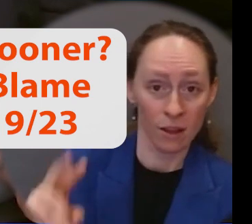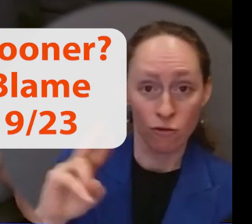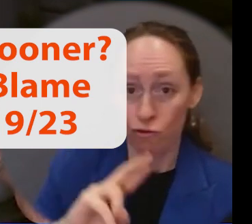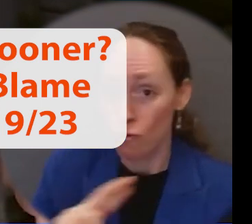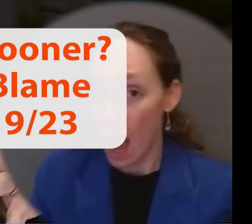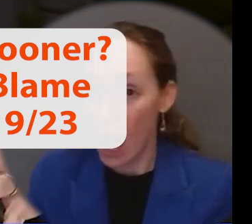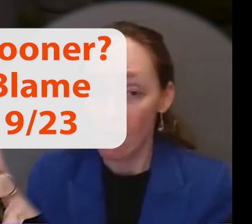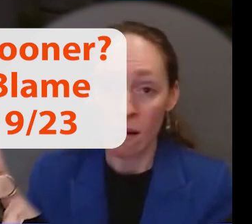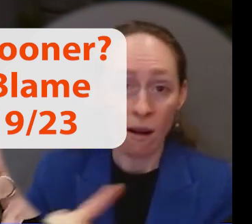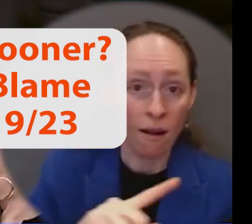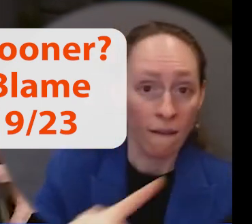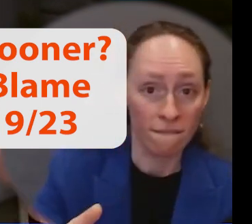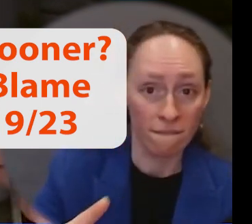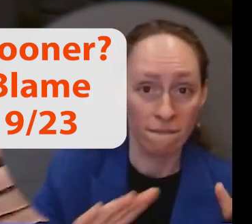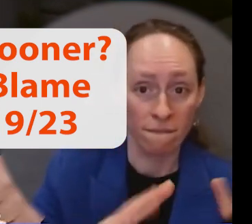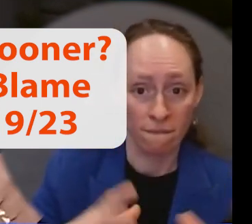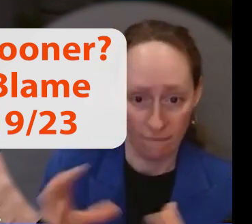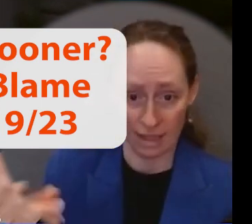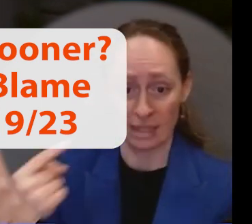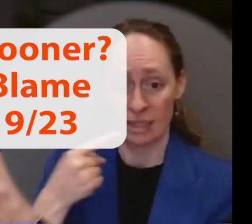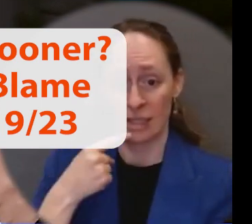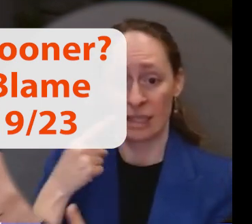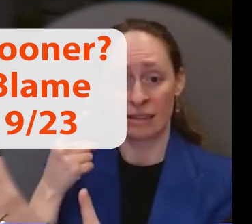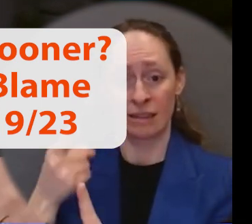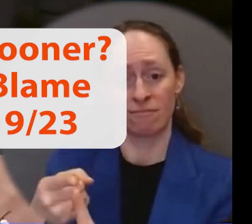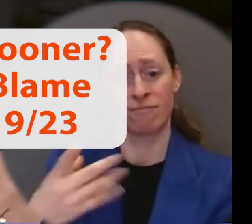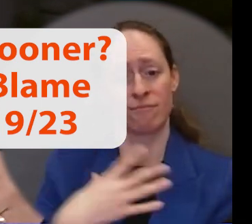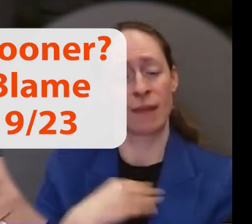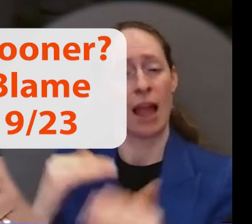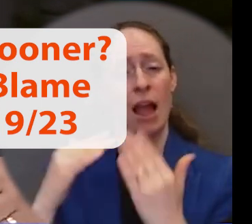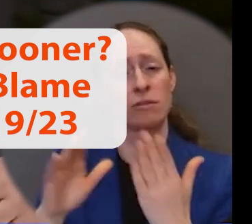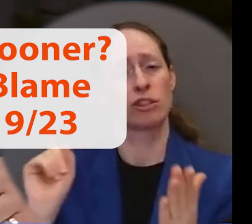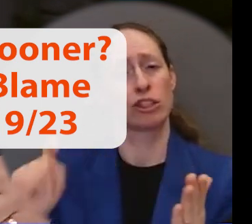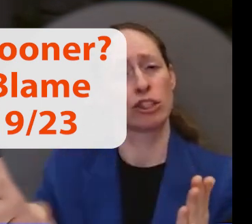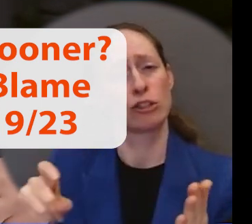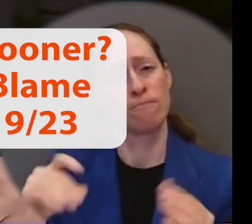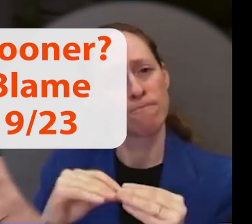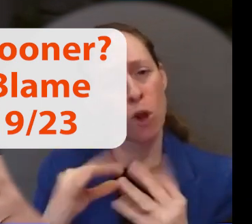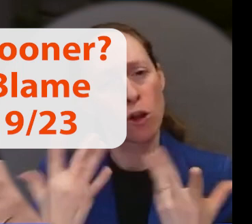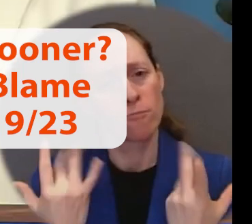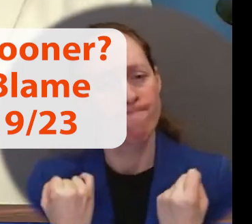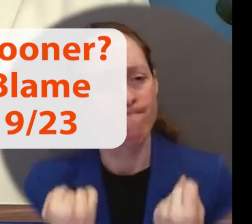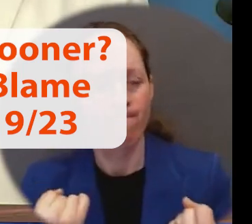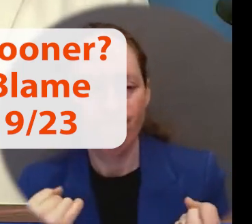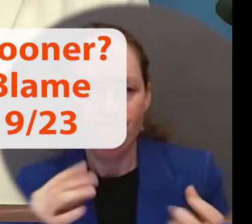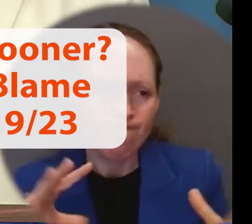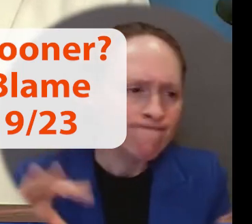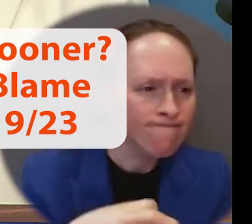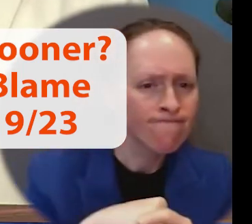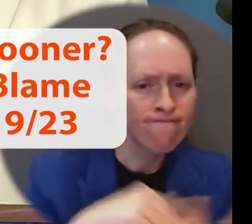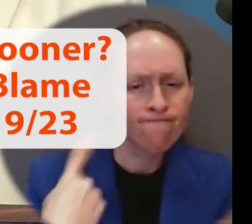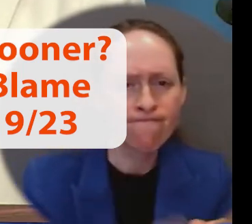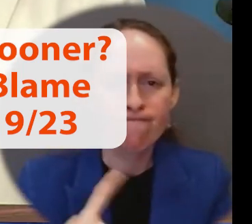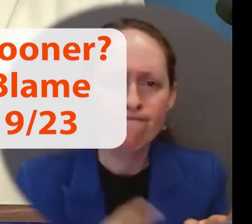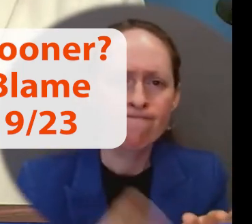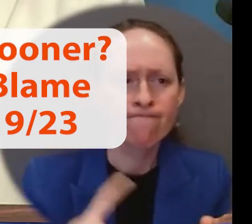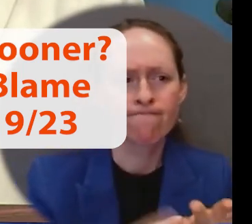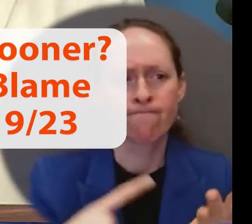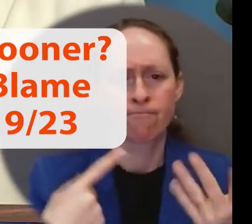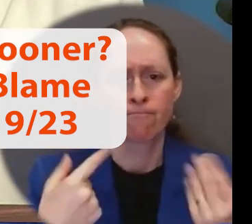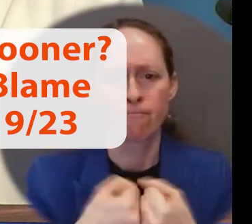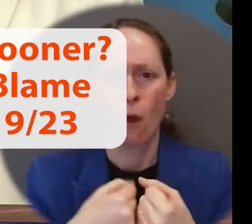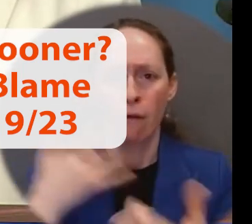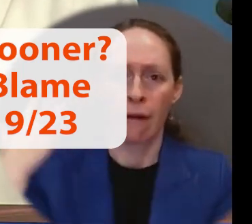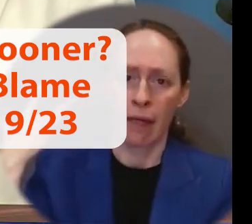sooner, and not as actively as it has in the last 10 days. What's the response of the White House to that? Well, look, as far as timing and